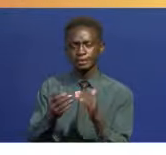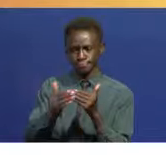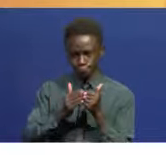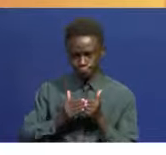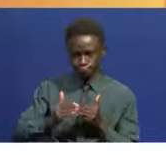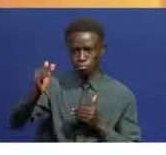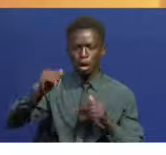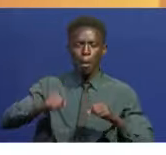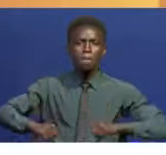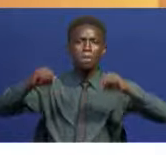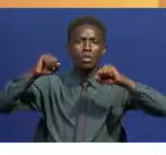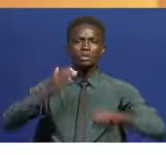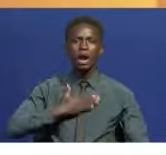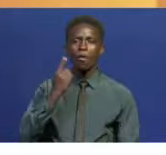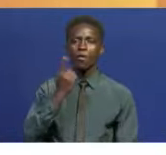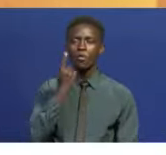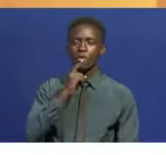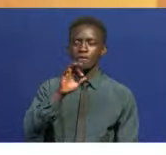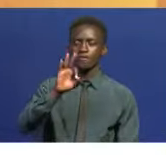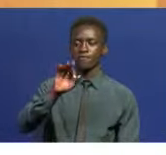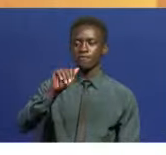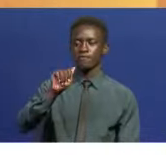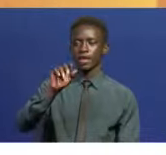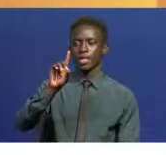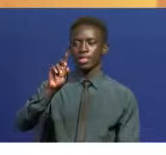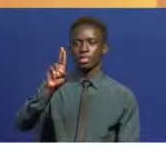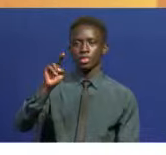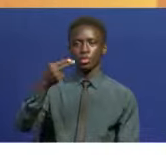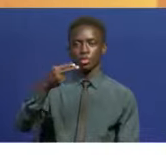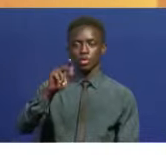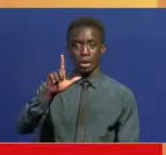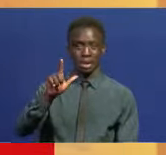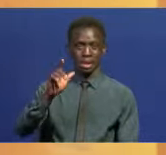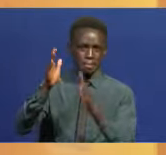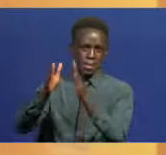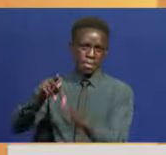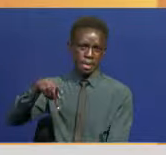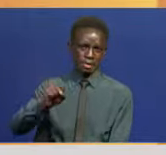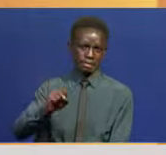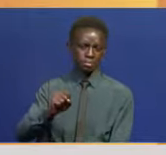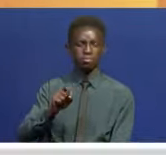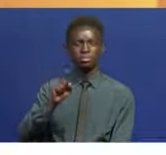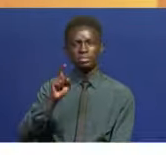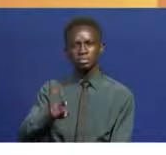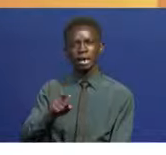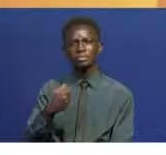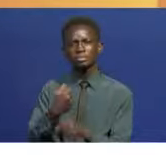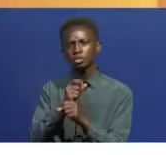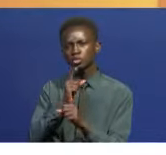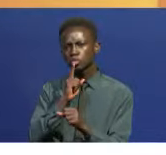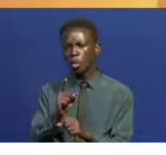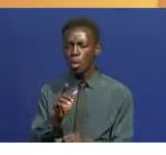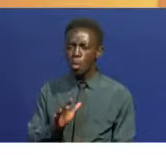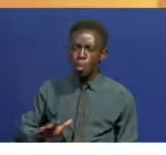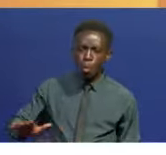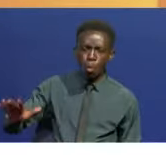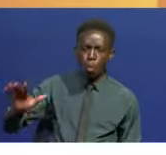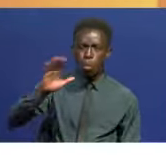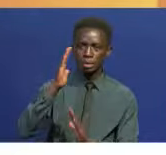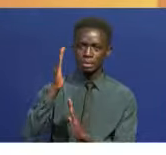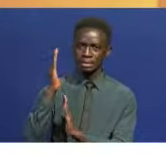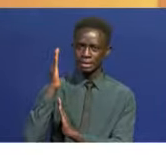Fazul, needs to call all the regulated, all the certified security firms. We have a sitting, and we tell